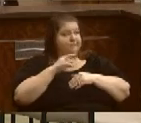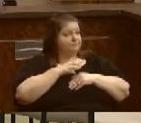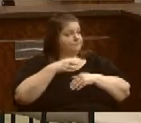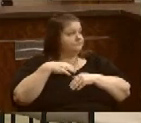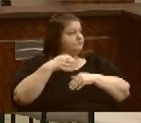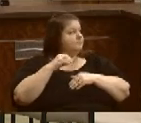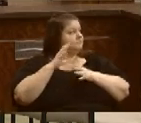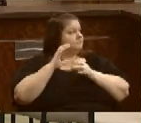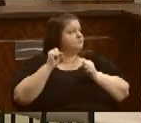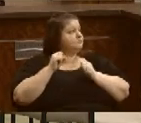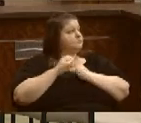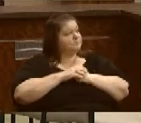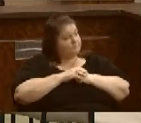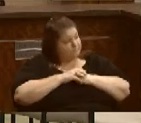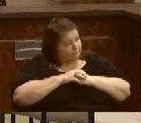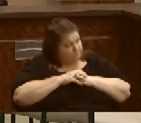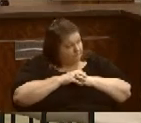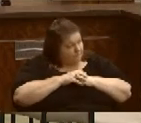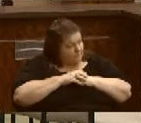I'm sorry. Oh, the mic.